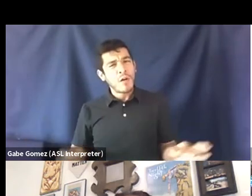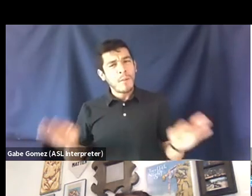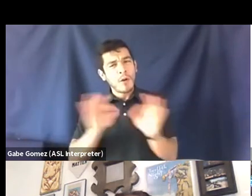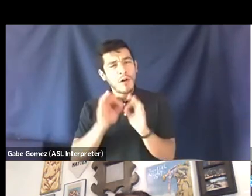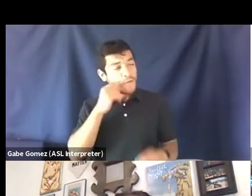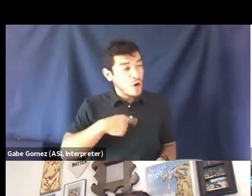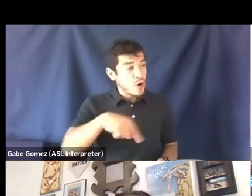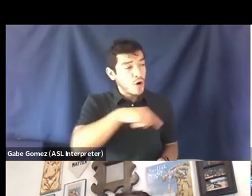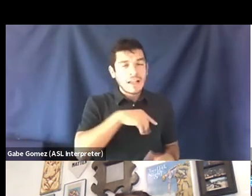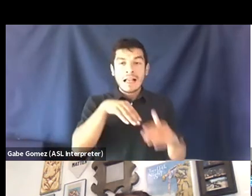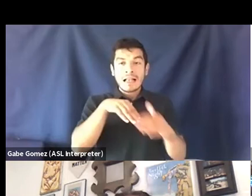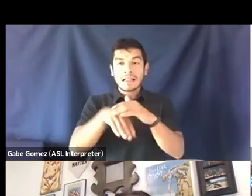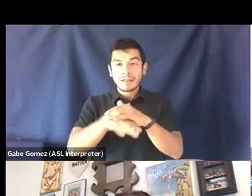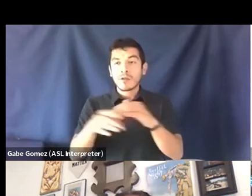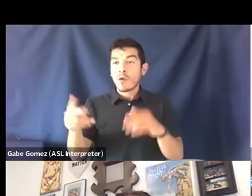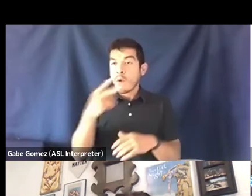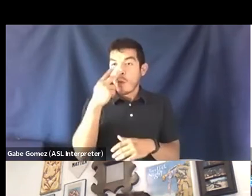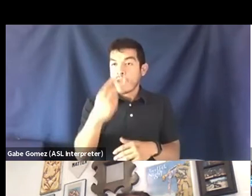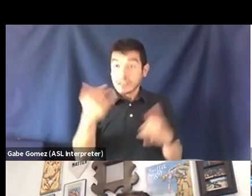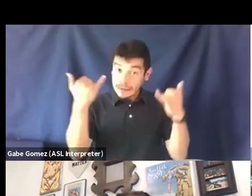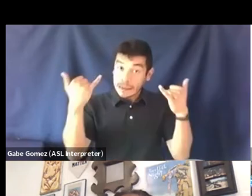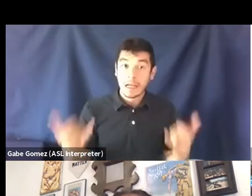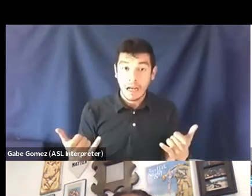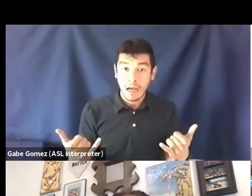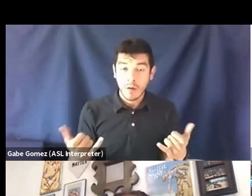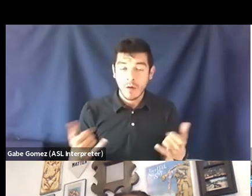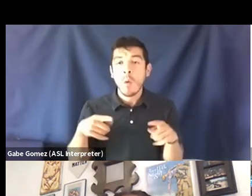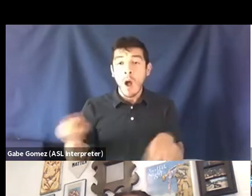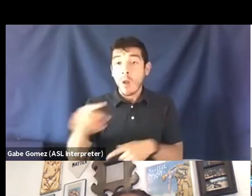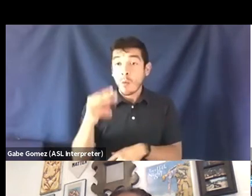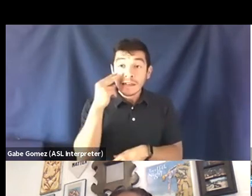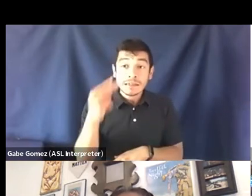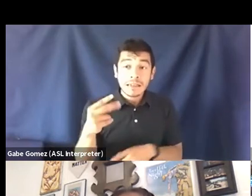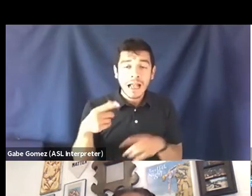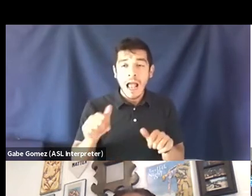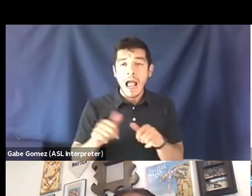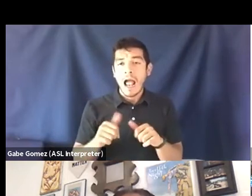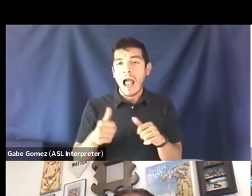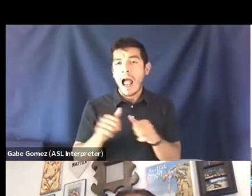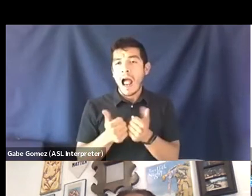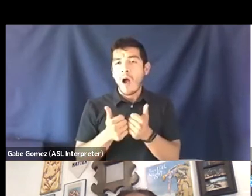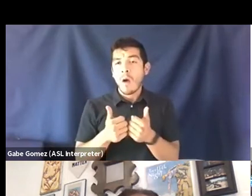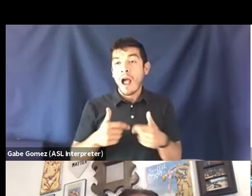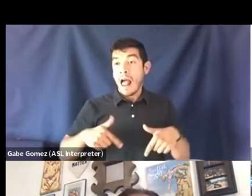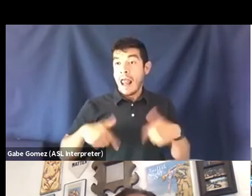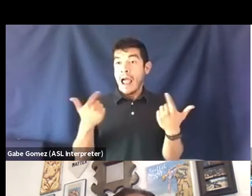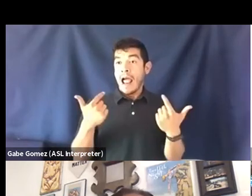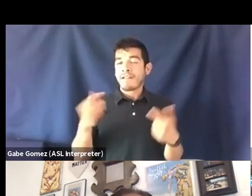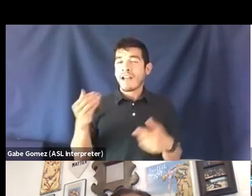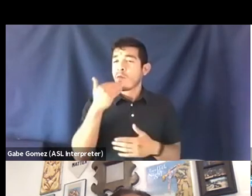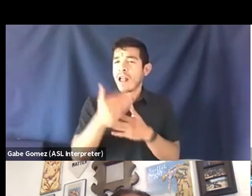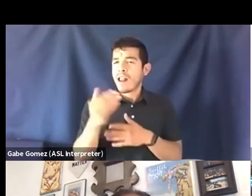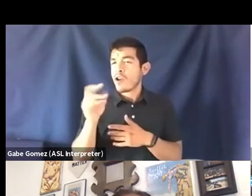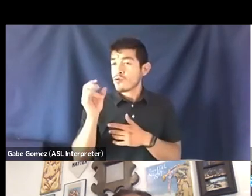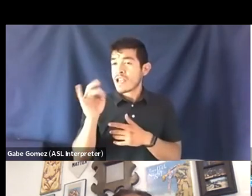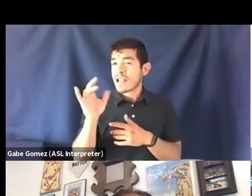film was accessible in this moment when we are seeing how alive and well eugenics really is. You know, as Cynthia and Kelli